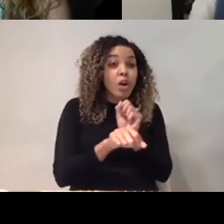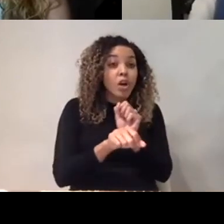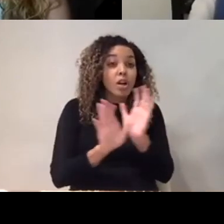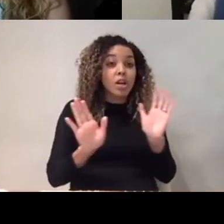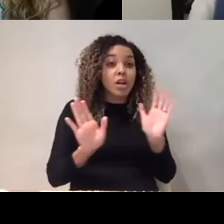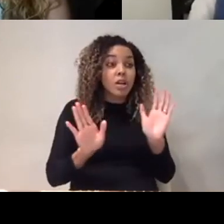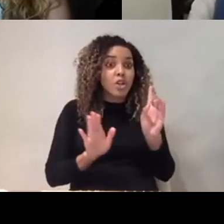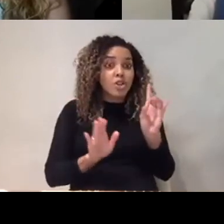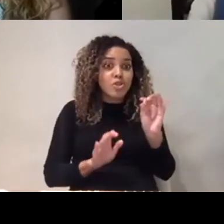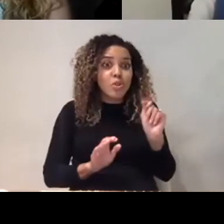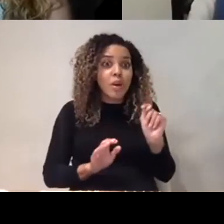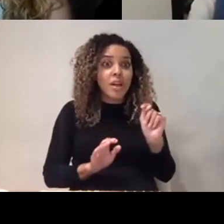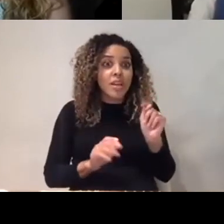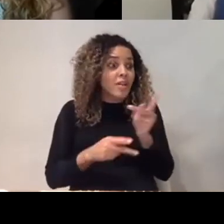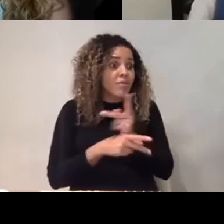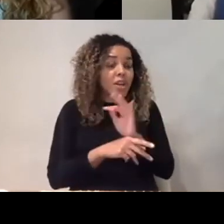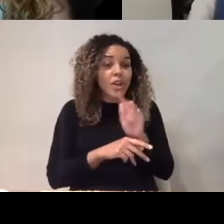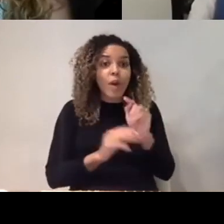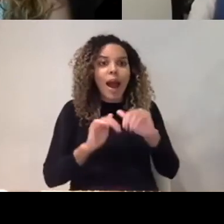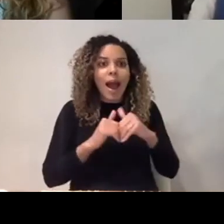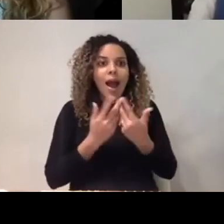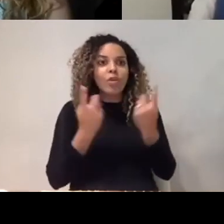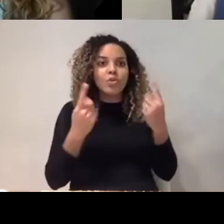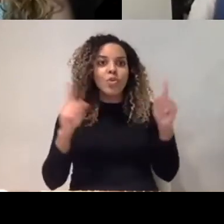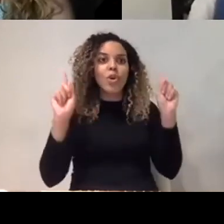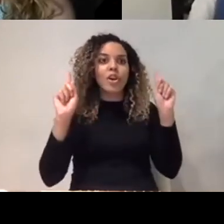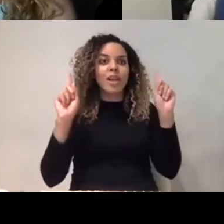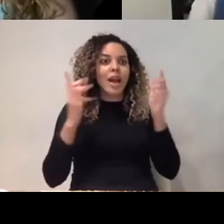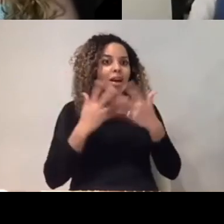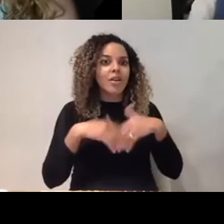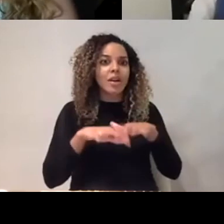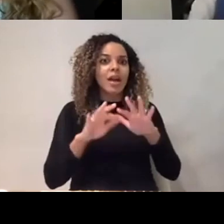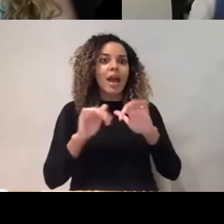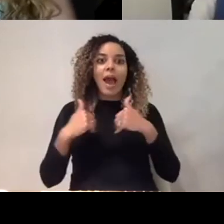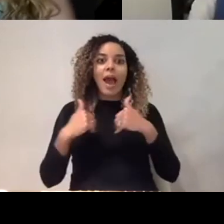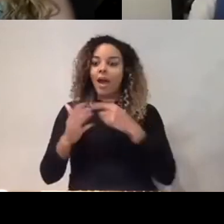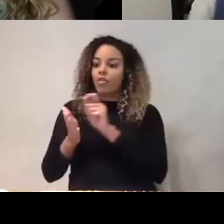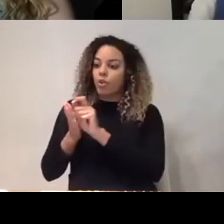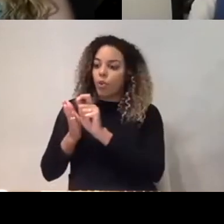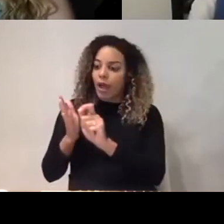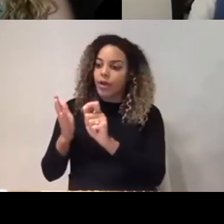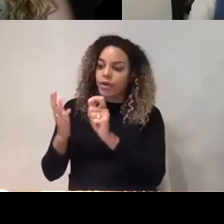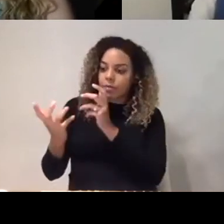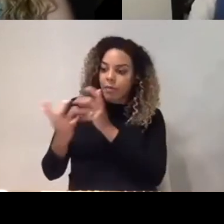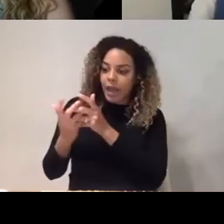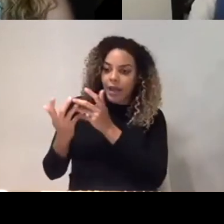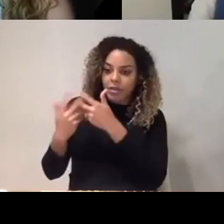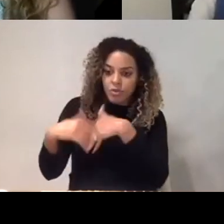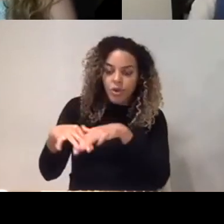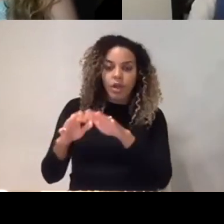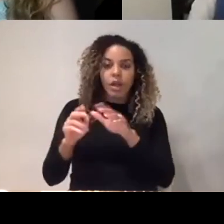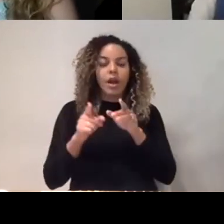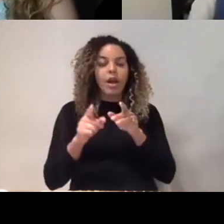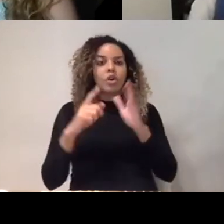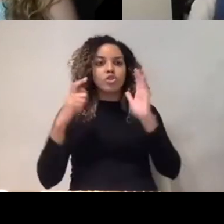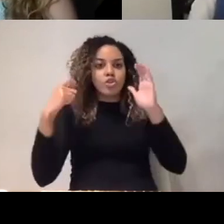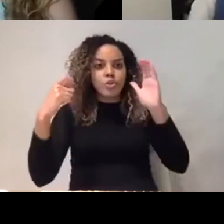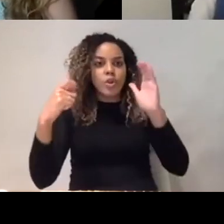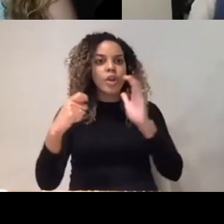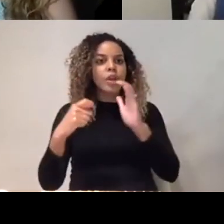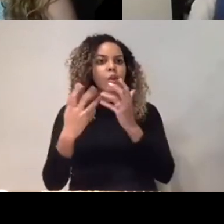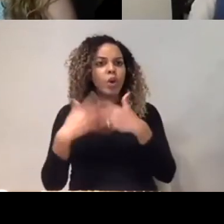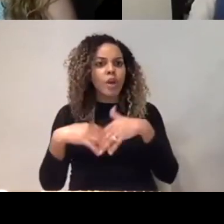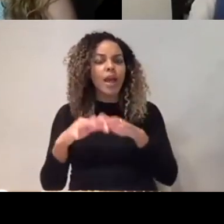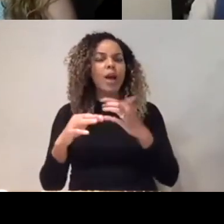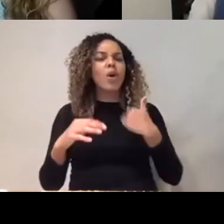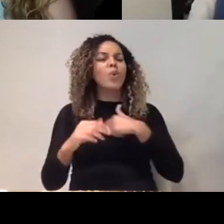like figure out how to make that happen. Like have the writing accommodate it, have the shooting accommodate it, because we're constantly accommodating things